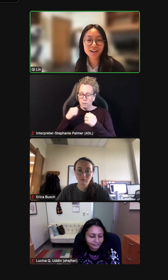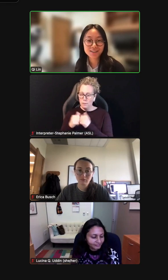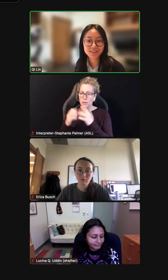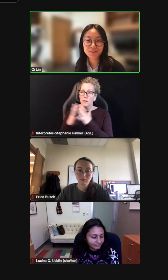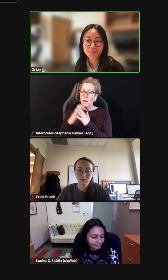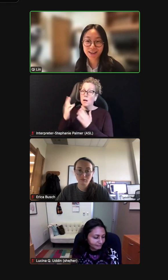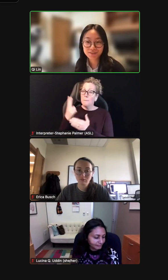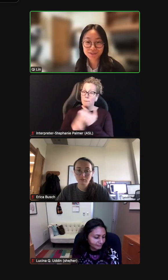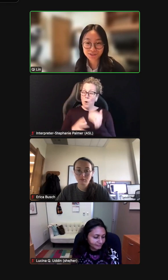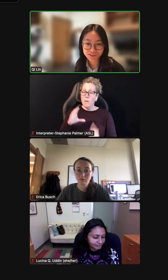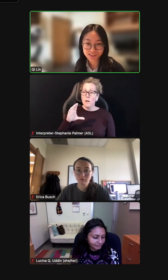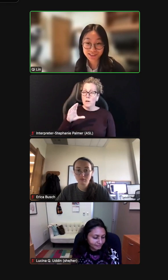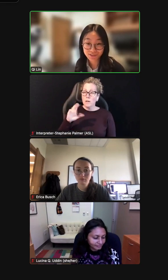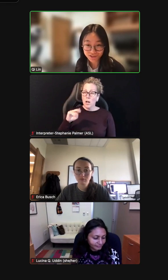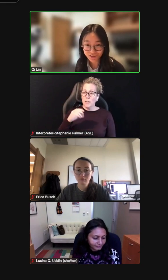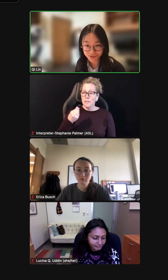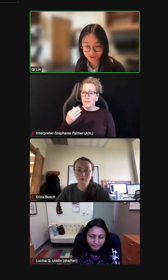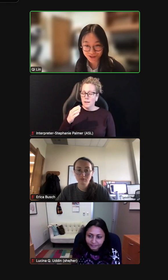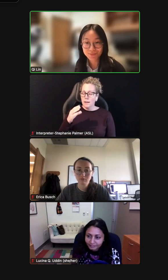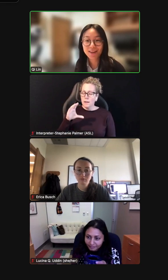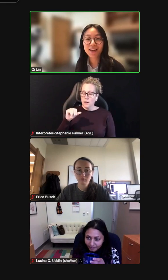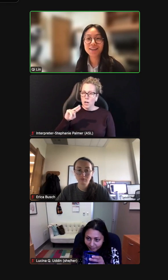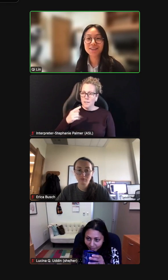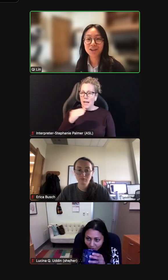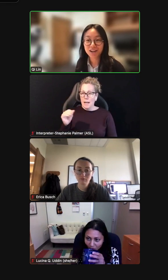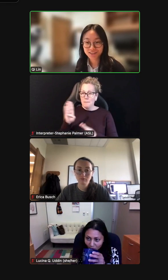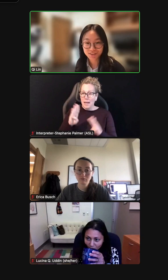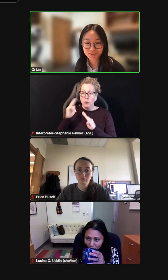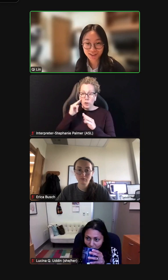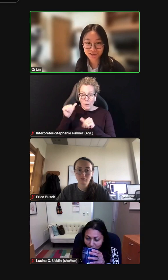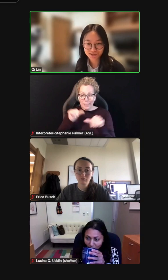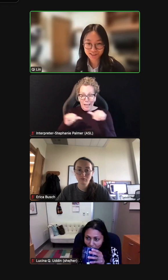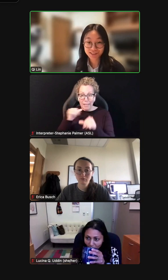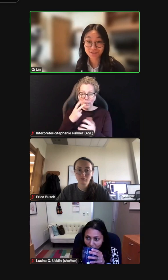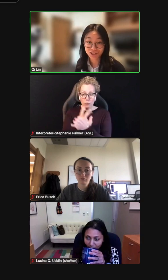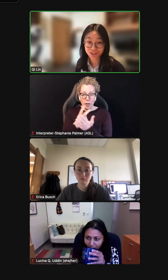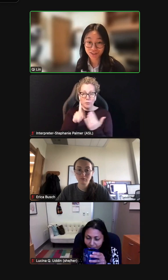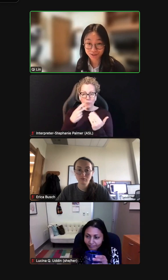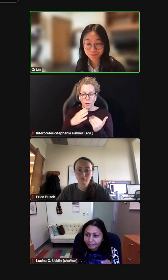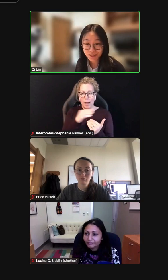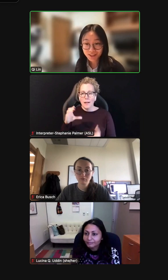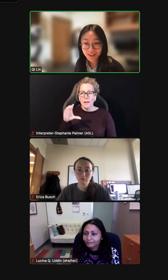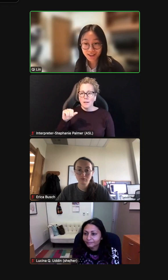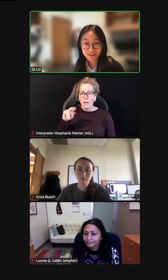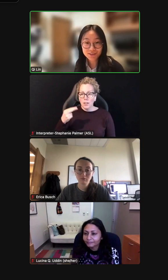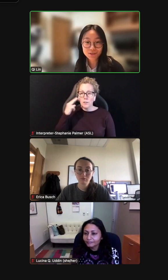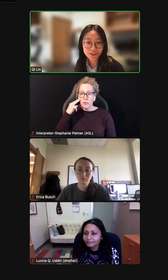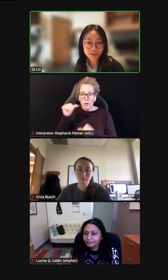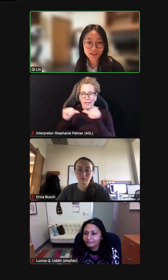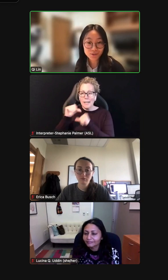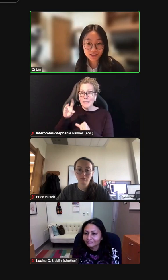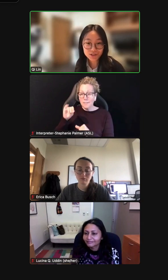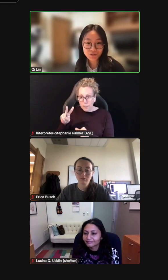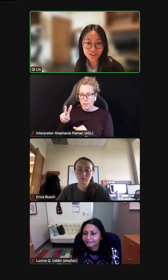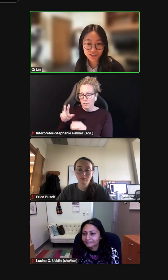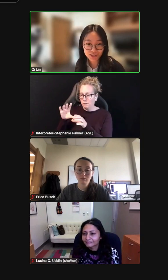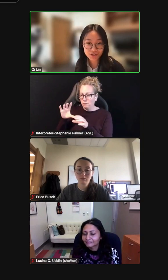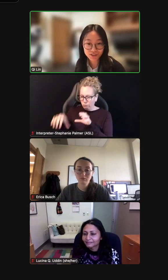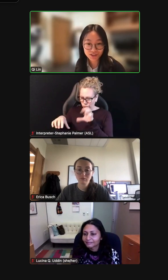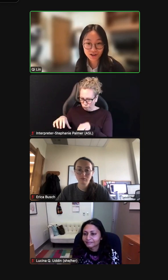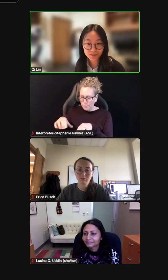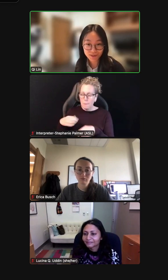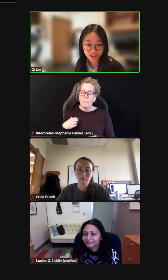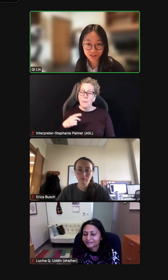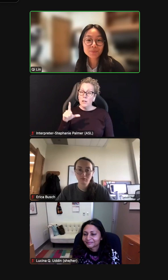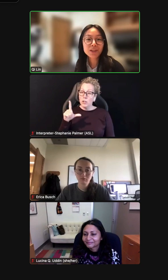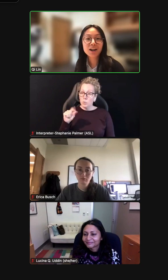the Cognitive and Behavioral Neuroscience Graduate Program and the Cognitive and Neuroscience Division there. In 2021, she returned to